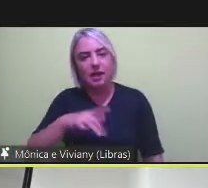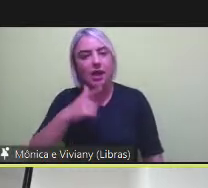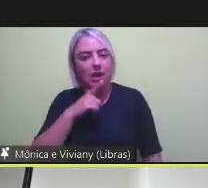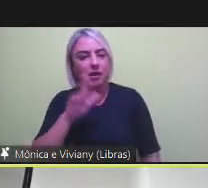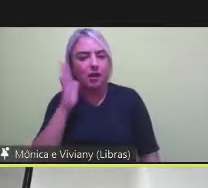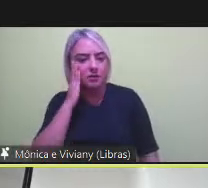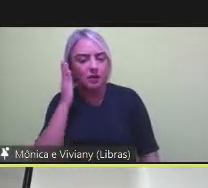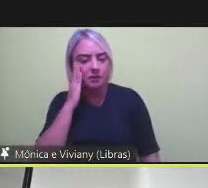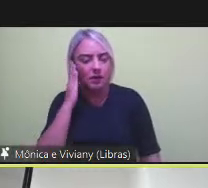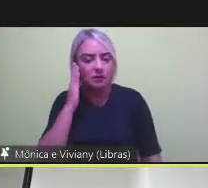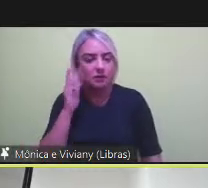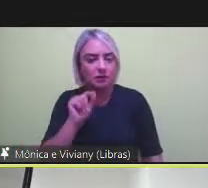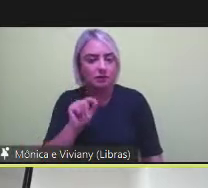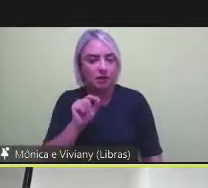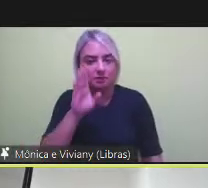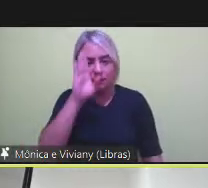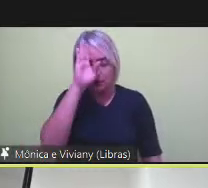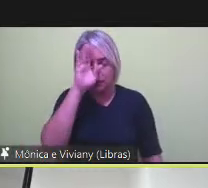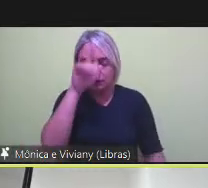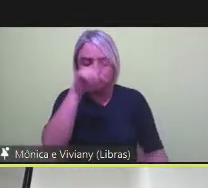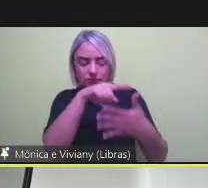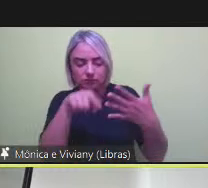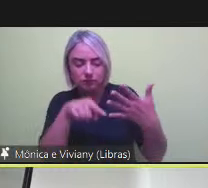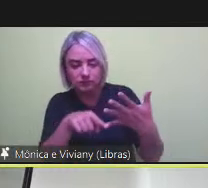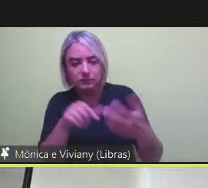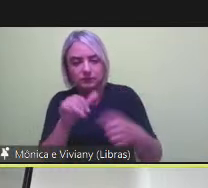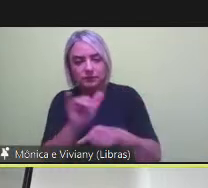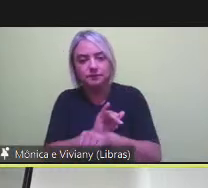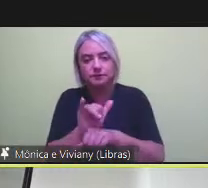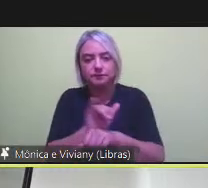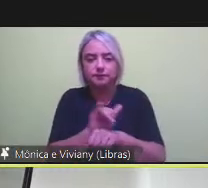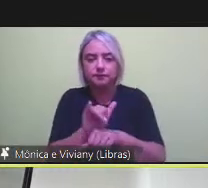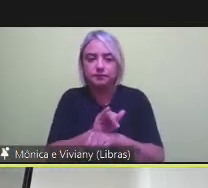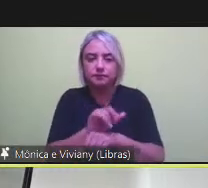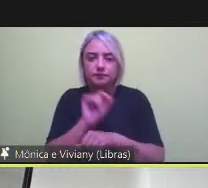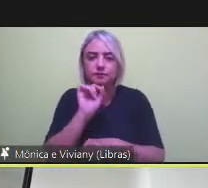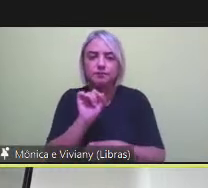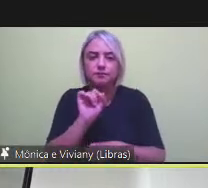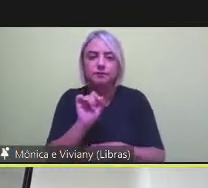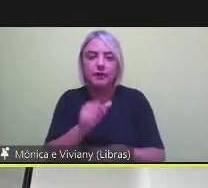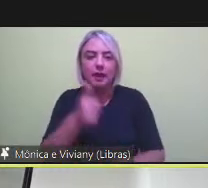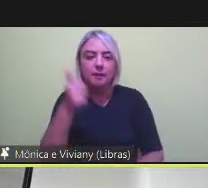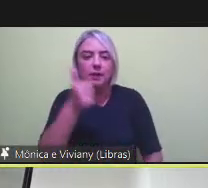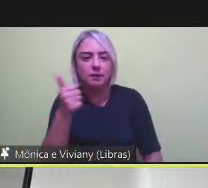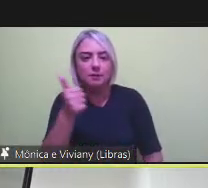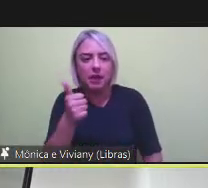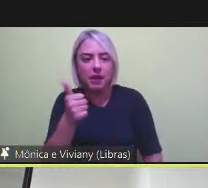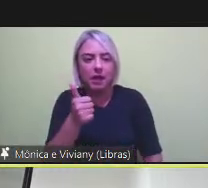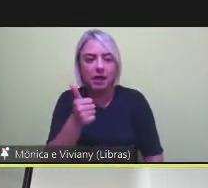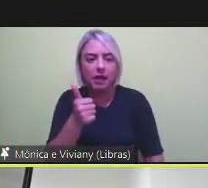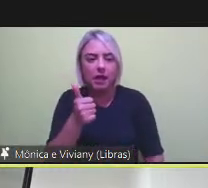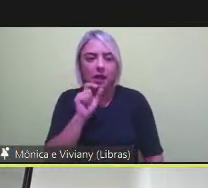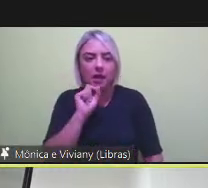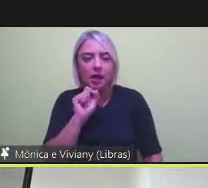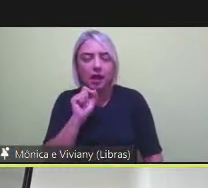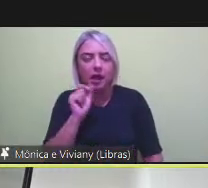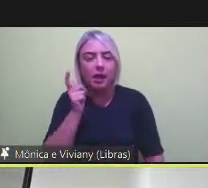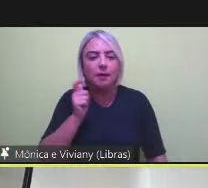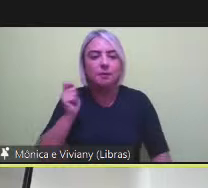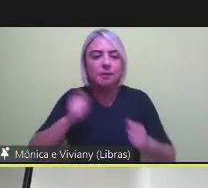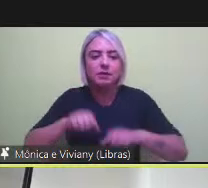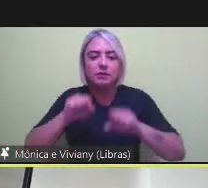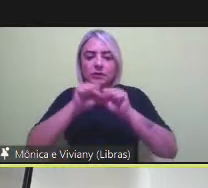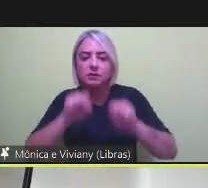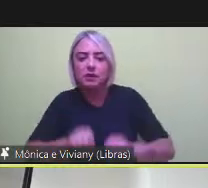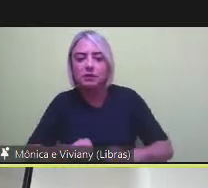5 major areas, and we consider them the strategic areas. The first one is connected